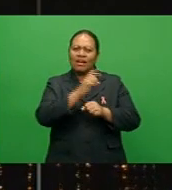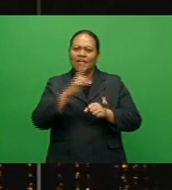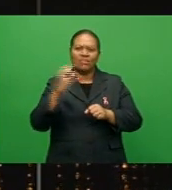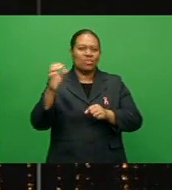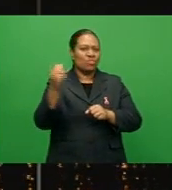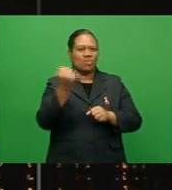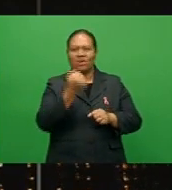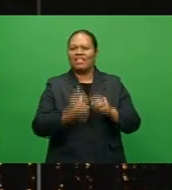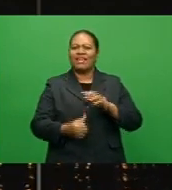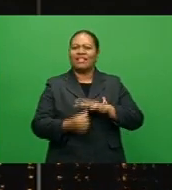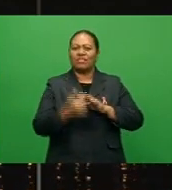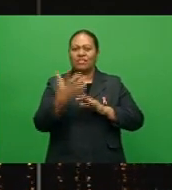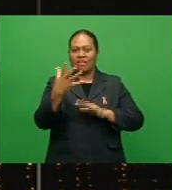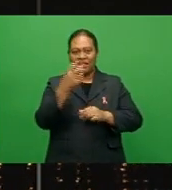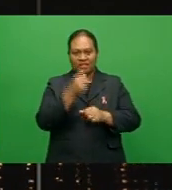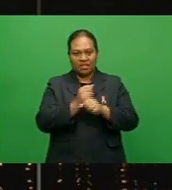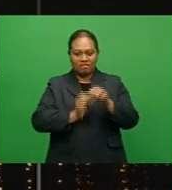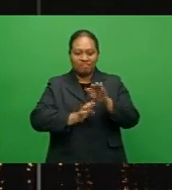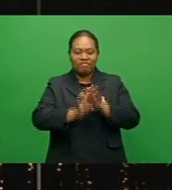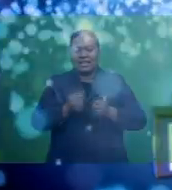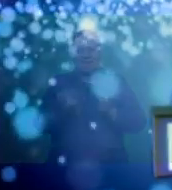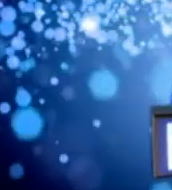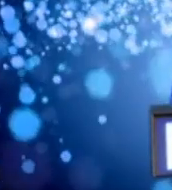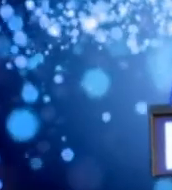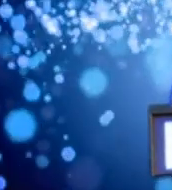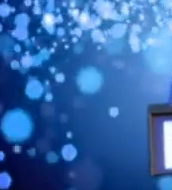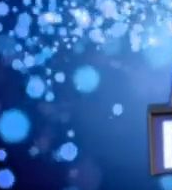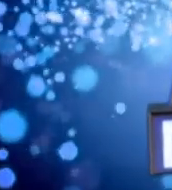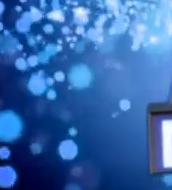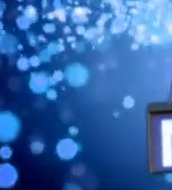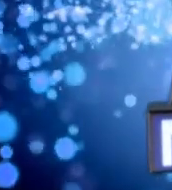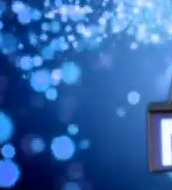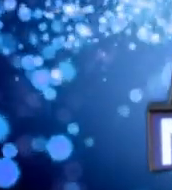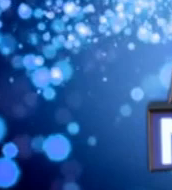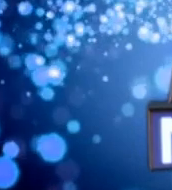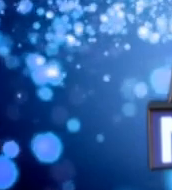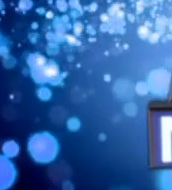early access to 5G to develop their ideas.